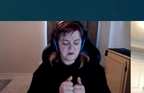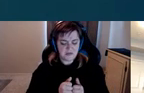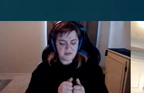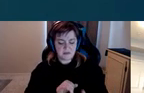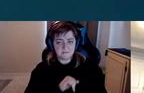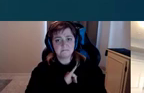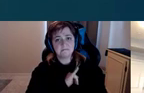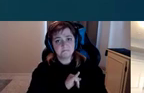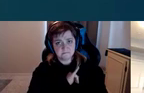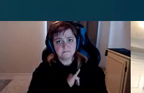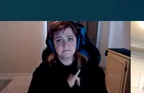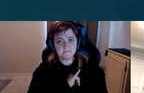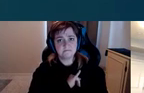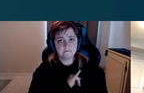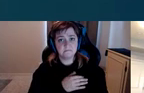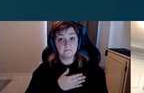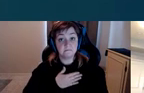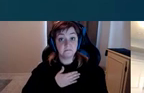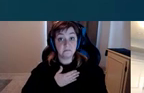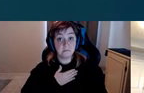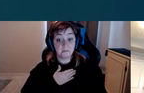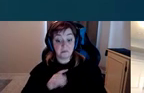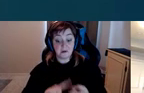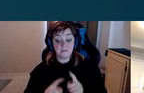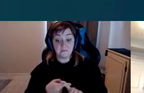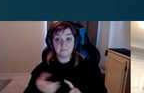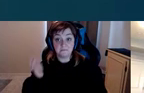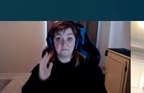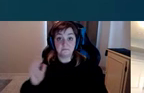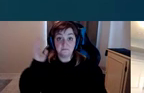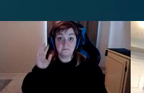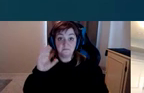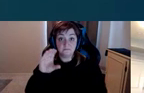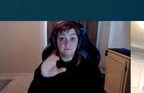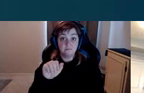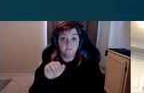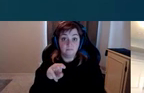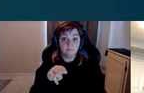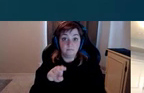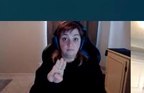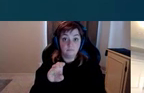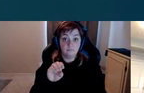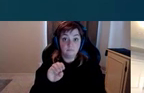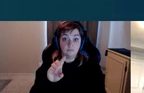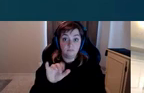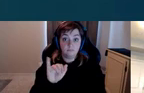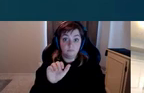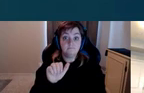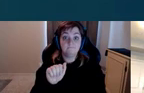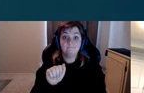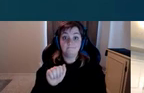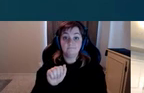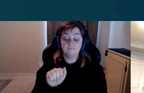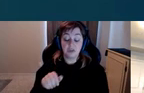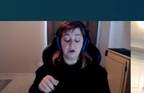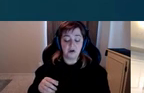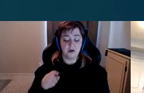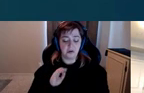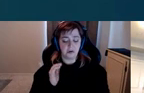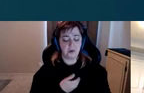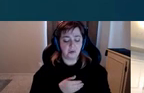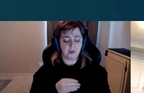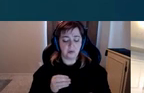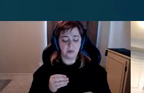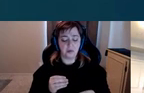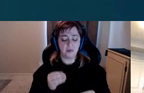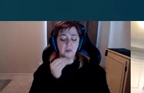best friend was a Cambodian refugee. Although our cultures were completely different inside the home, what we did have in common was